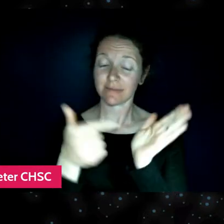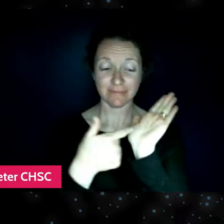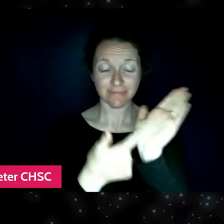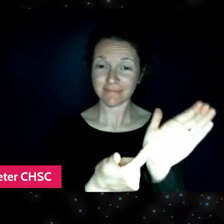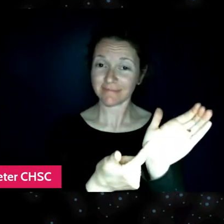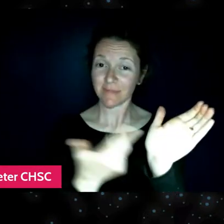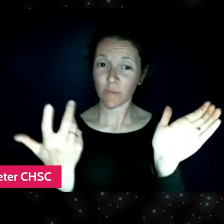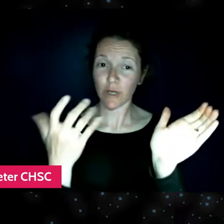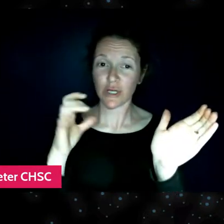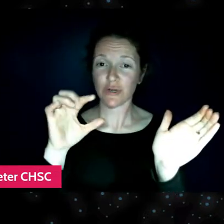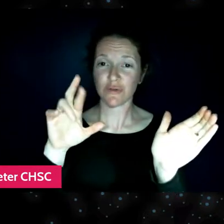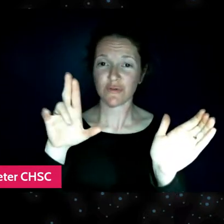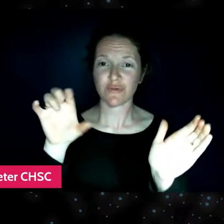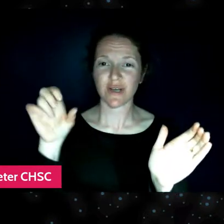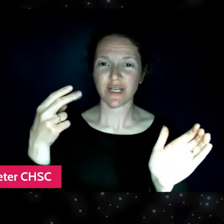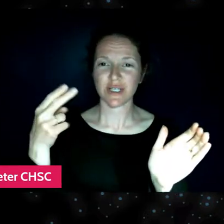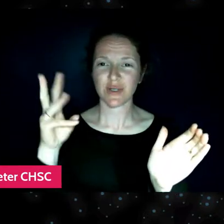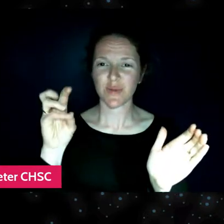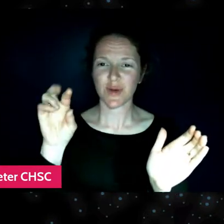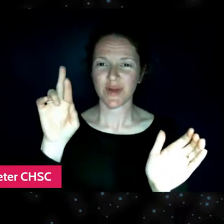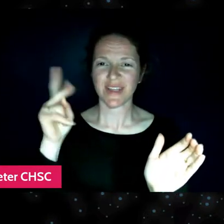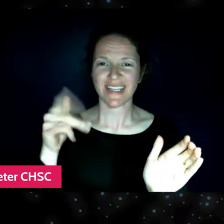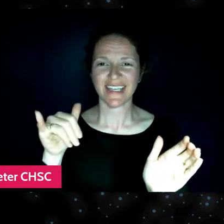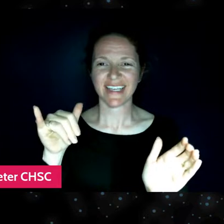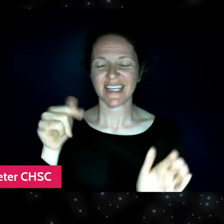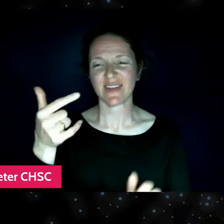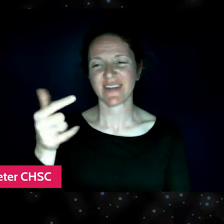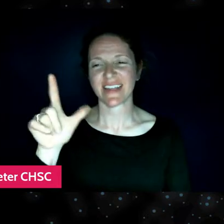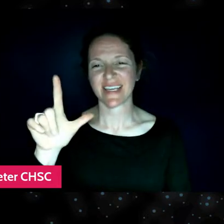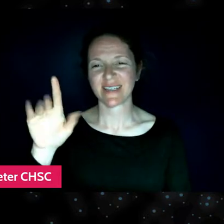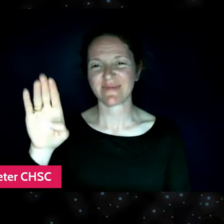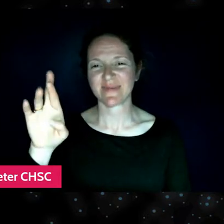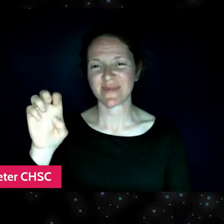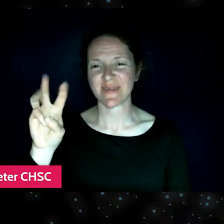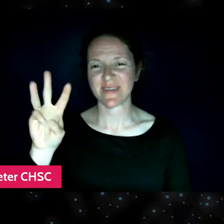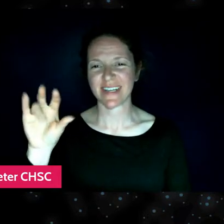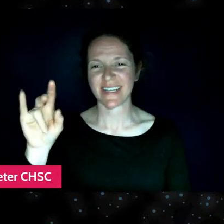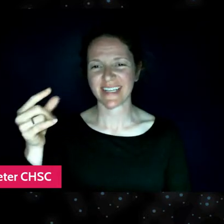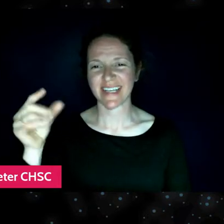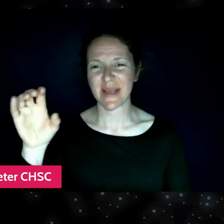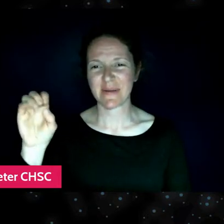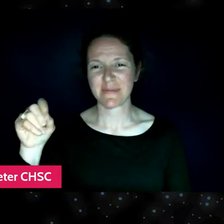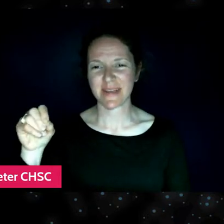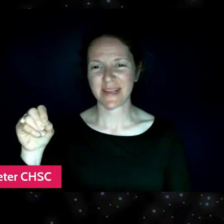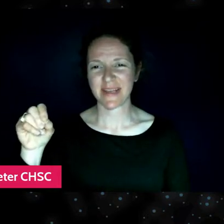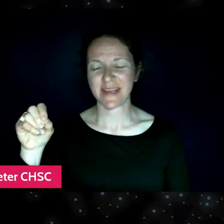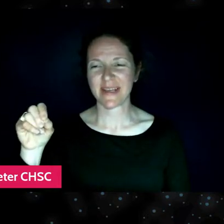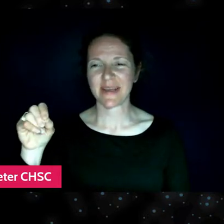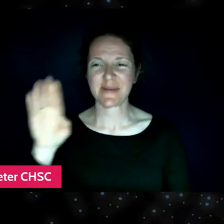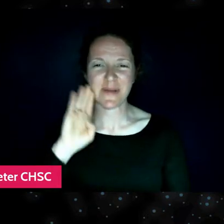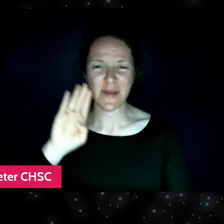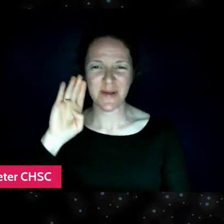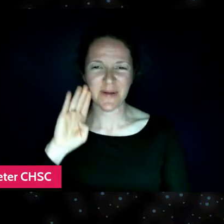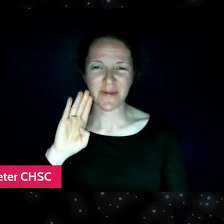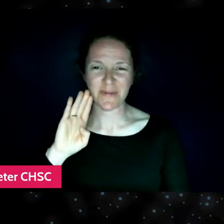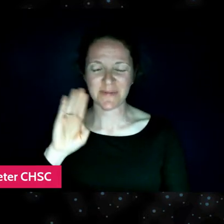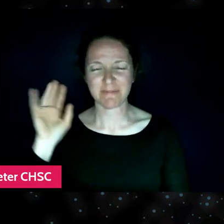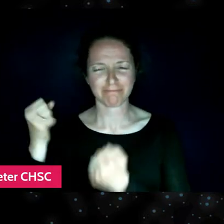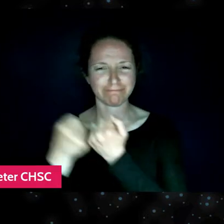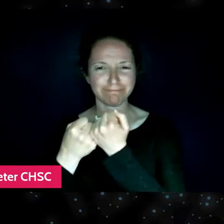of Crushworthy Great Lakes Brewing Company beer. We wouldn't be here without your ongoing support to bring film